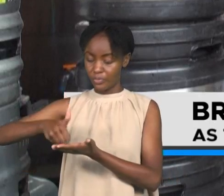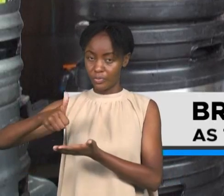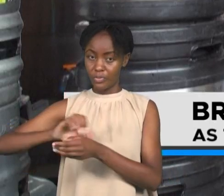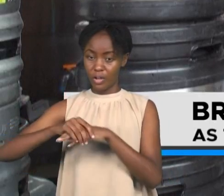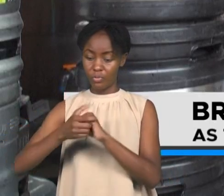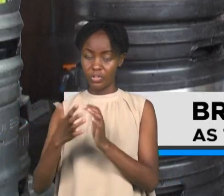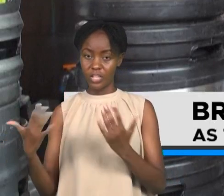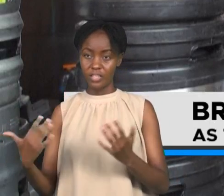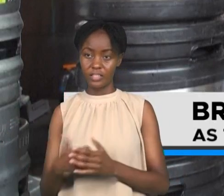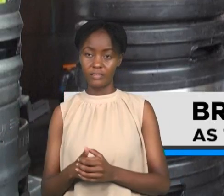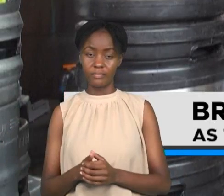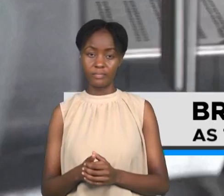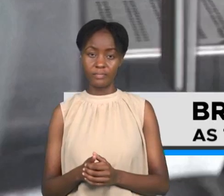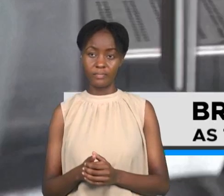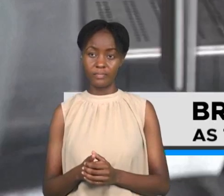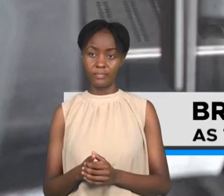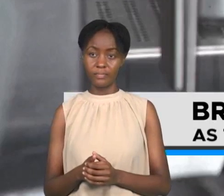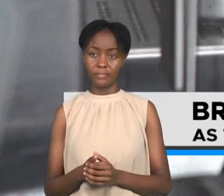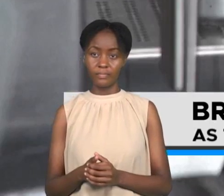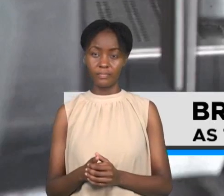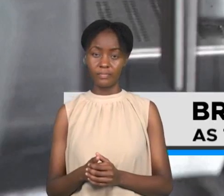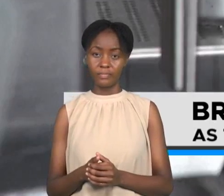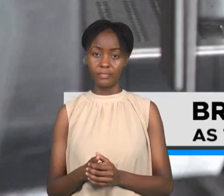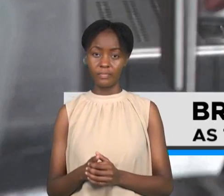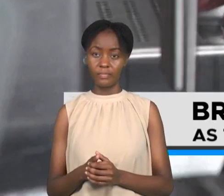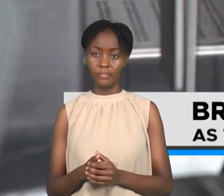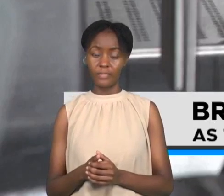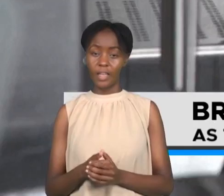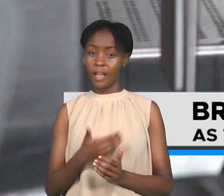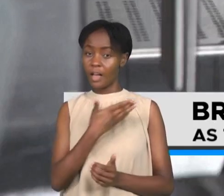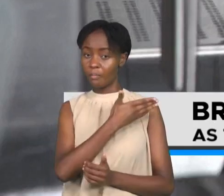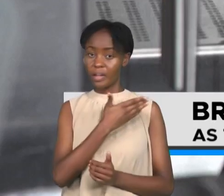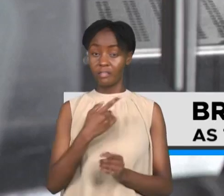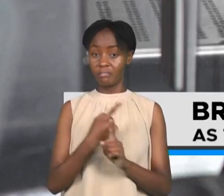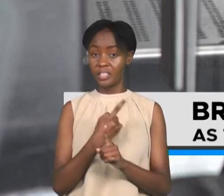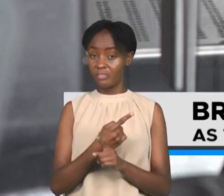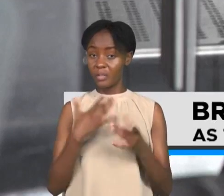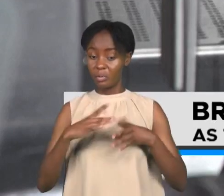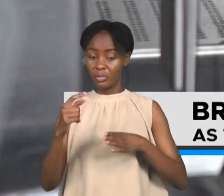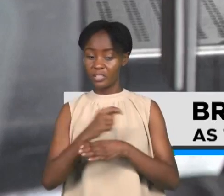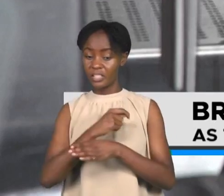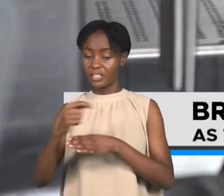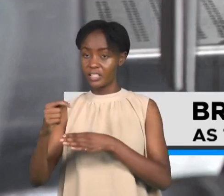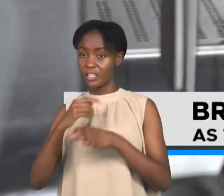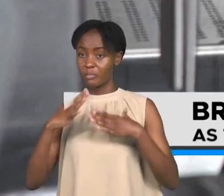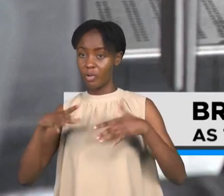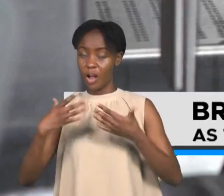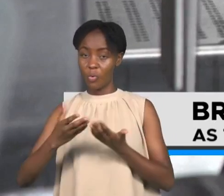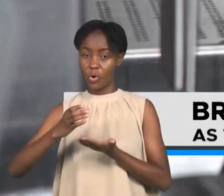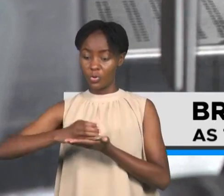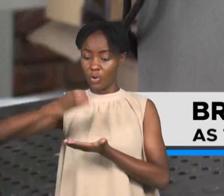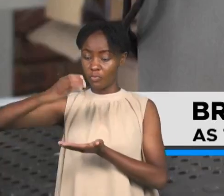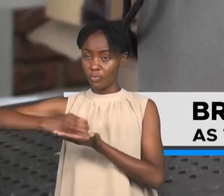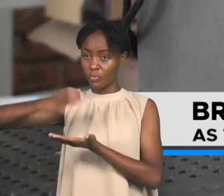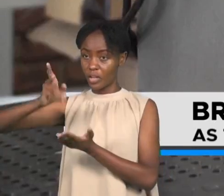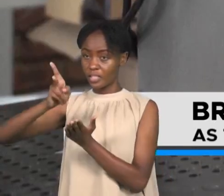kilometers east of Johannesburg, Julian Piana trained a few employees of his brewery restaurant in packaging beer in cans so that it could be stored